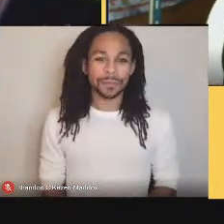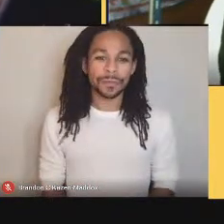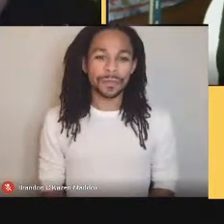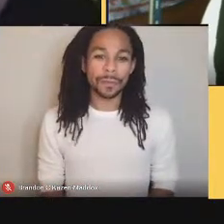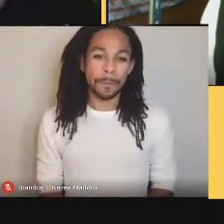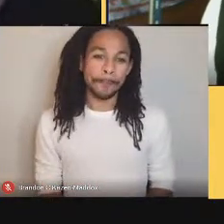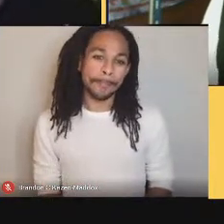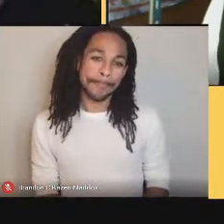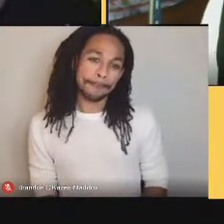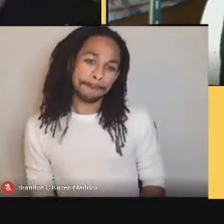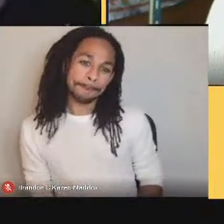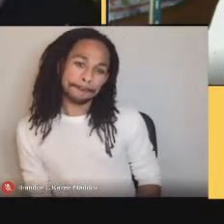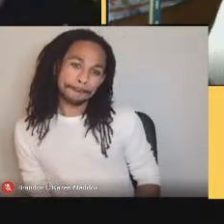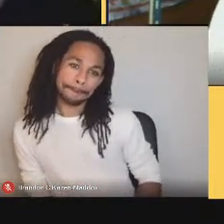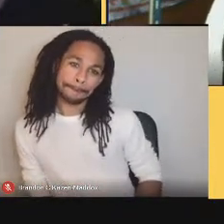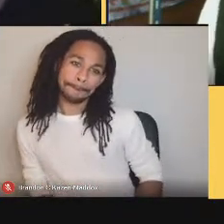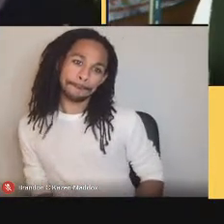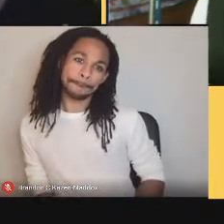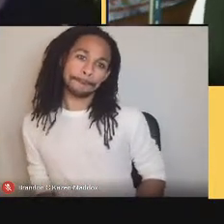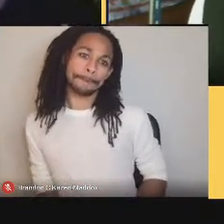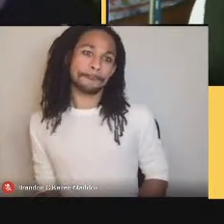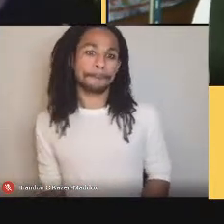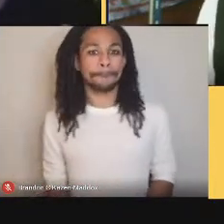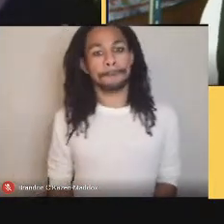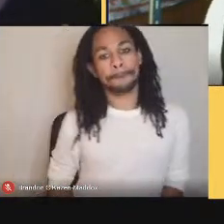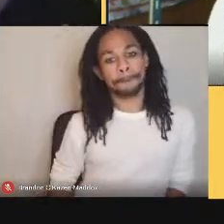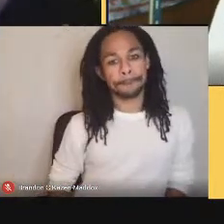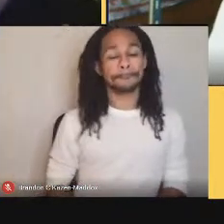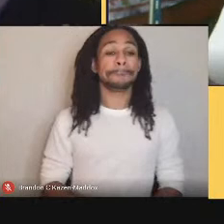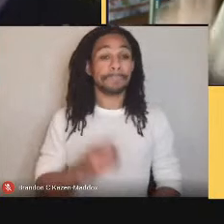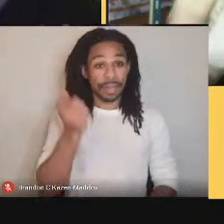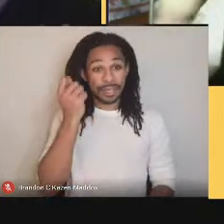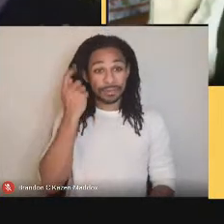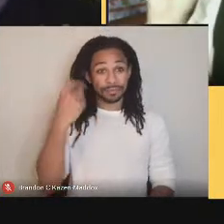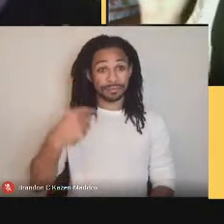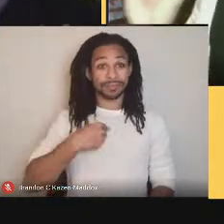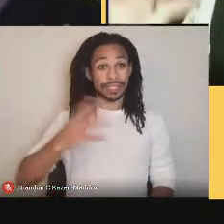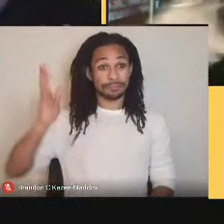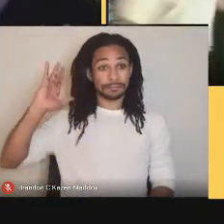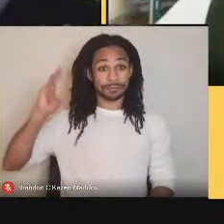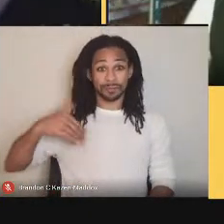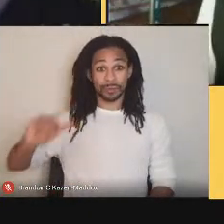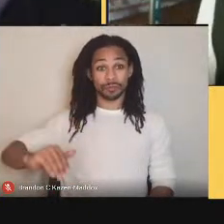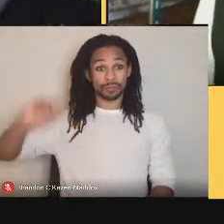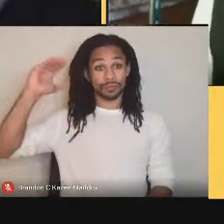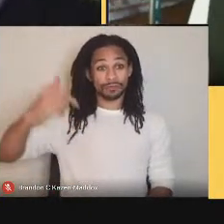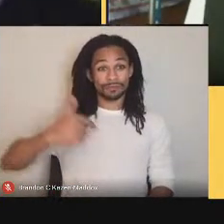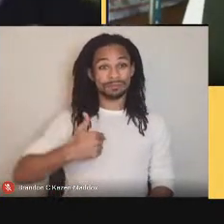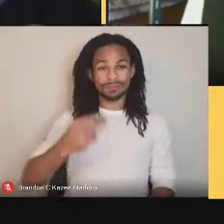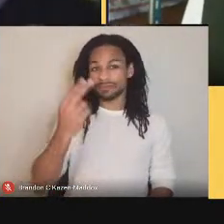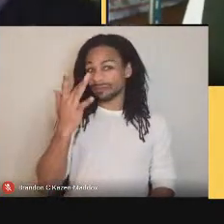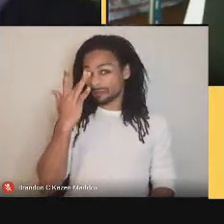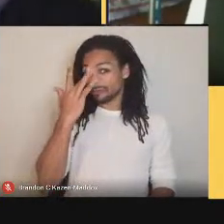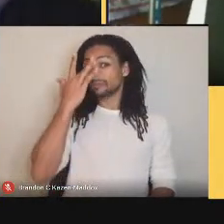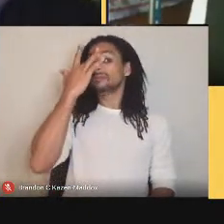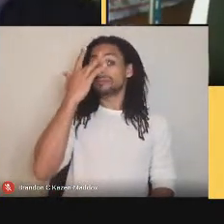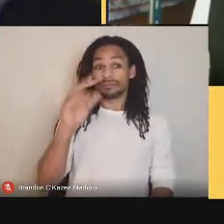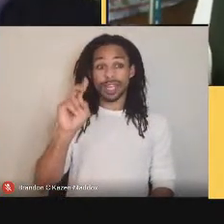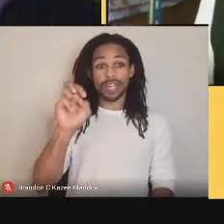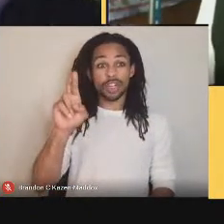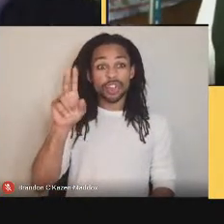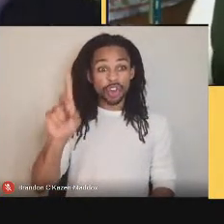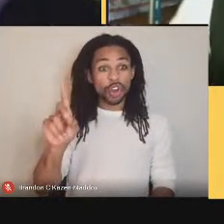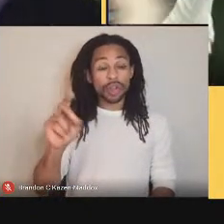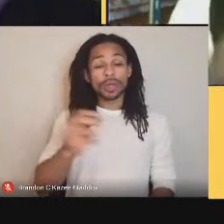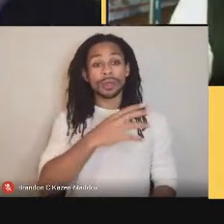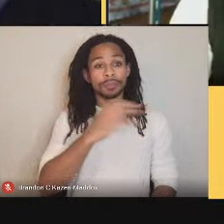I was one of those very, very nerdy kids that would be obsessed with listening to the main title of any movie, right?